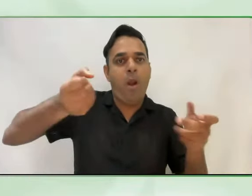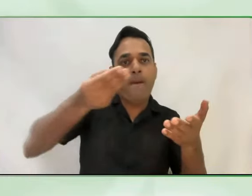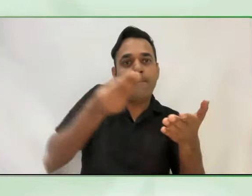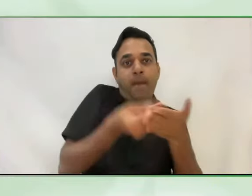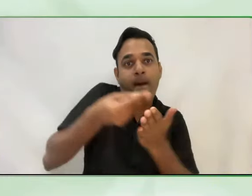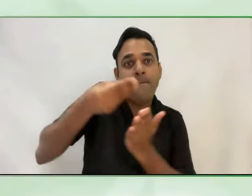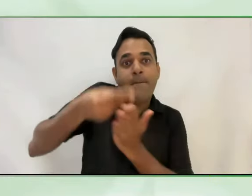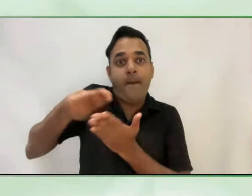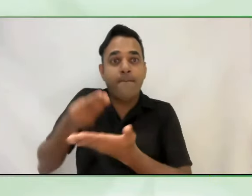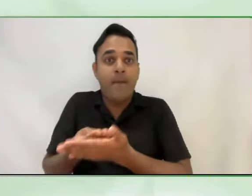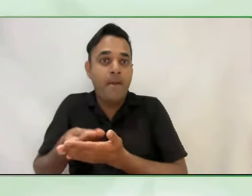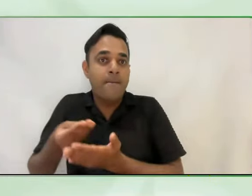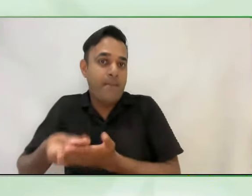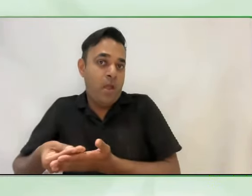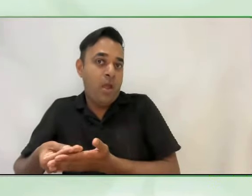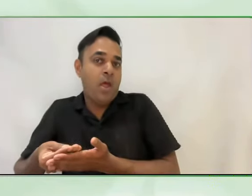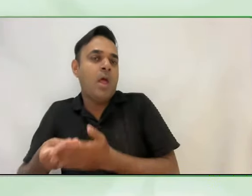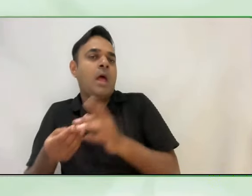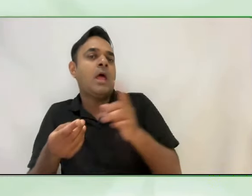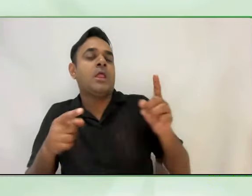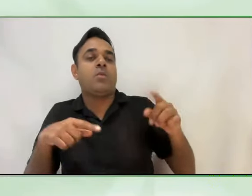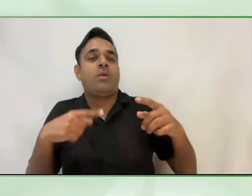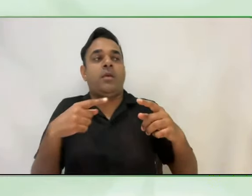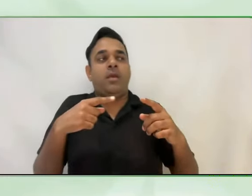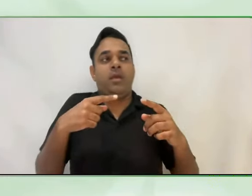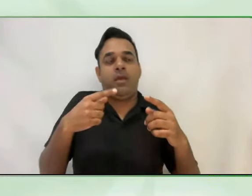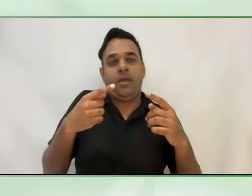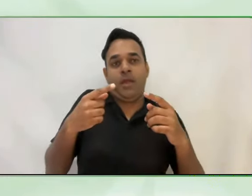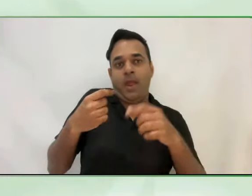really strong support within government for